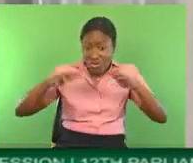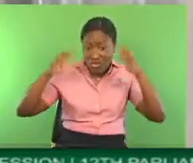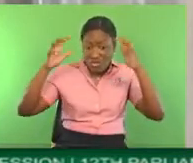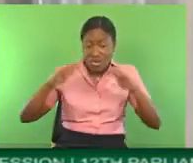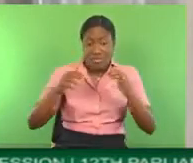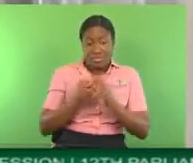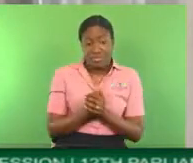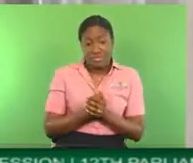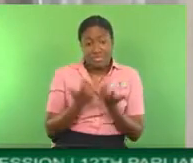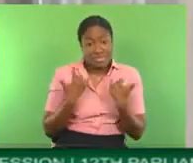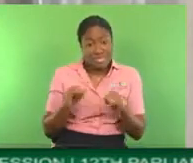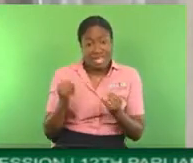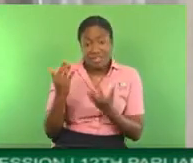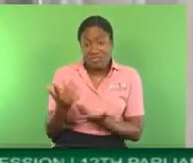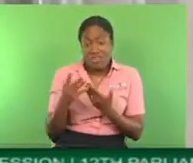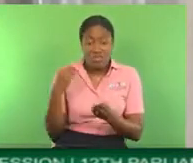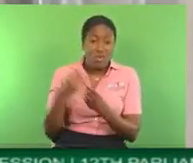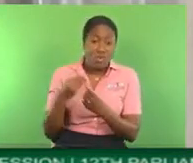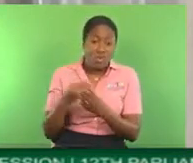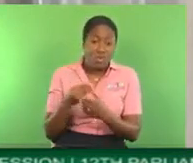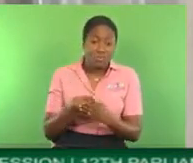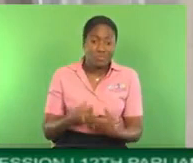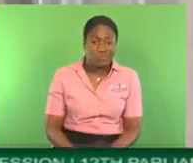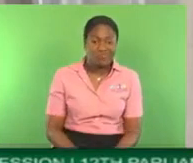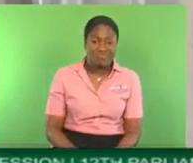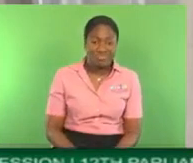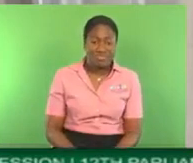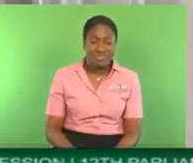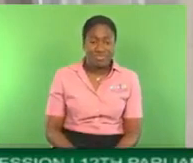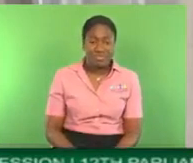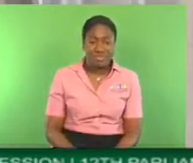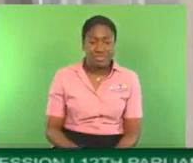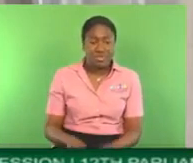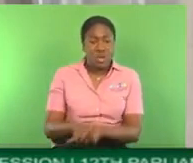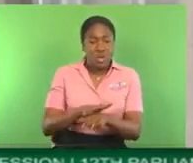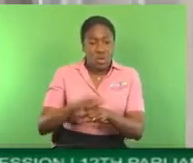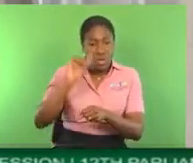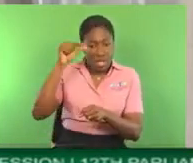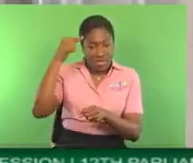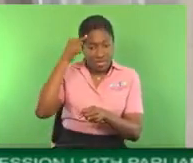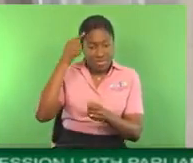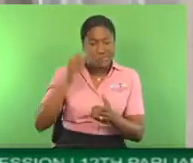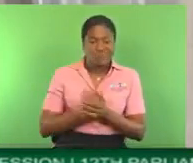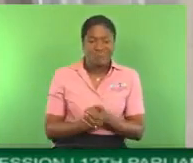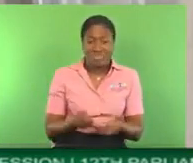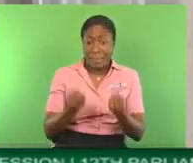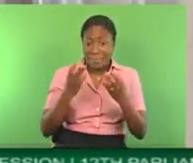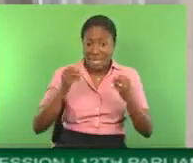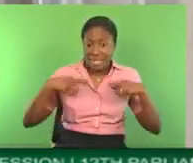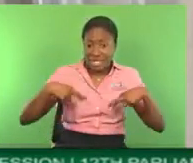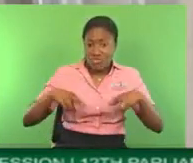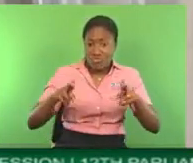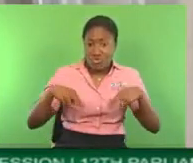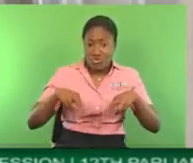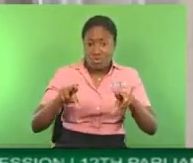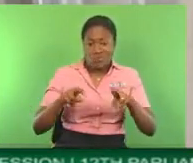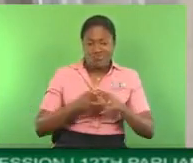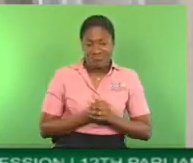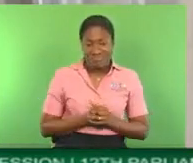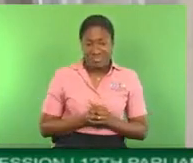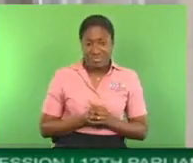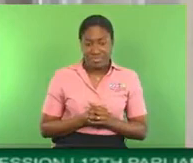still waiting for the money. Local government. Madam Speaker, many roads are and have